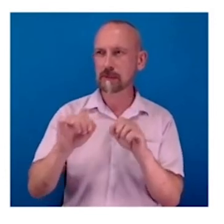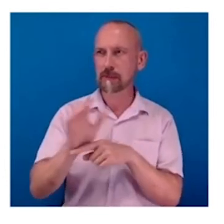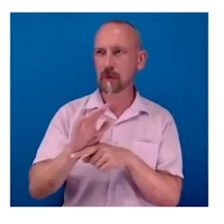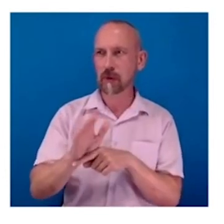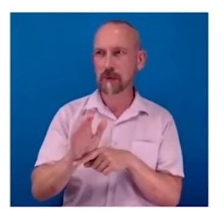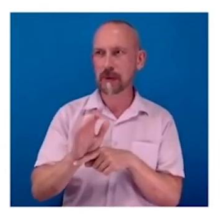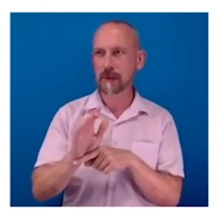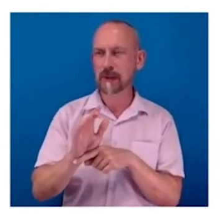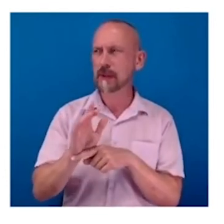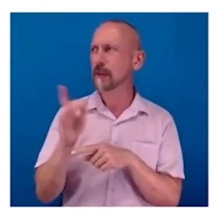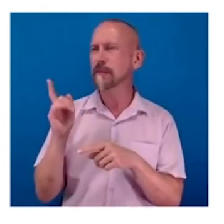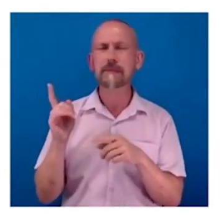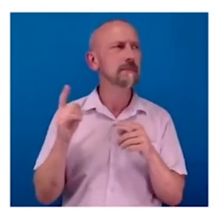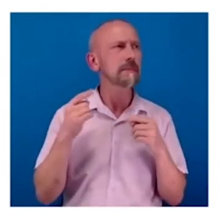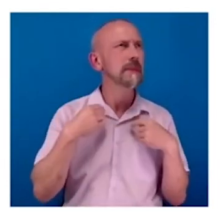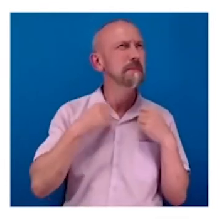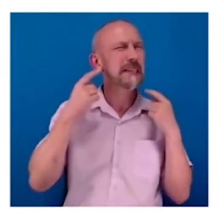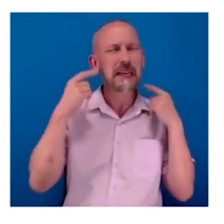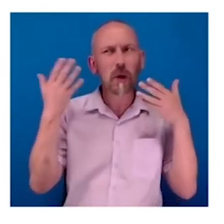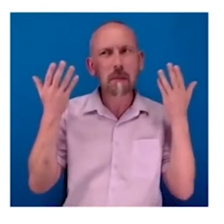please? So anybody who was asking about